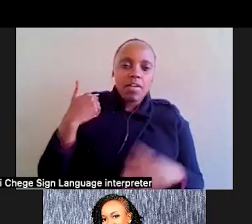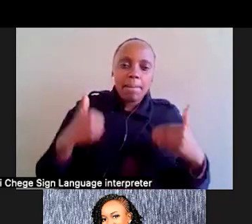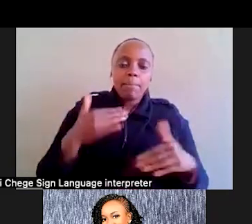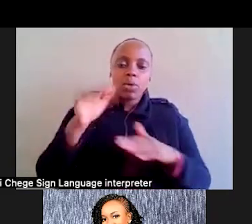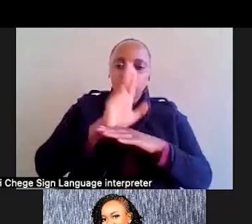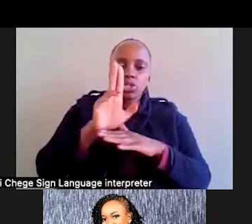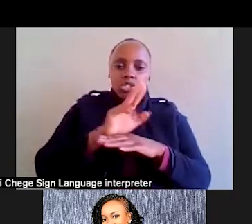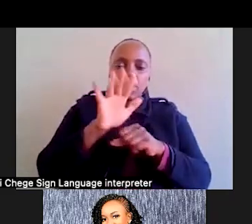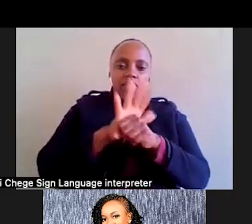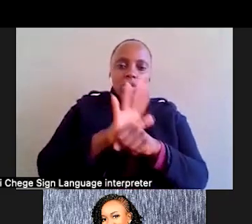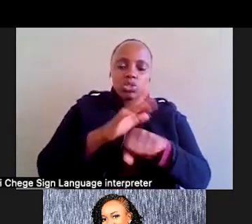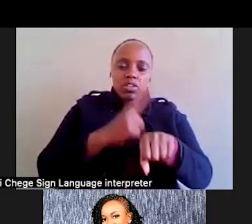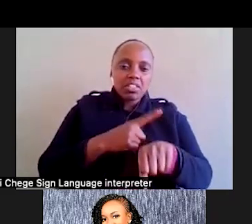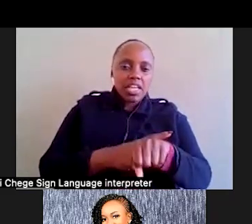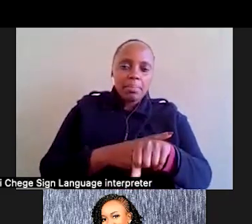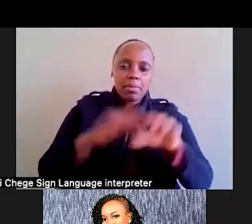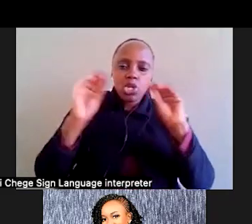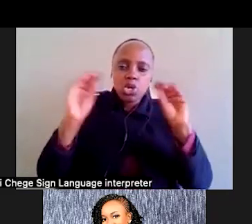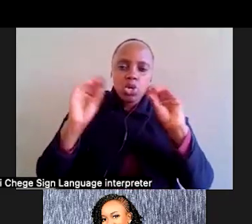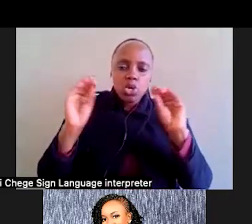so much